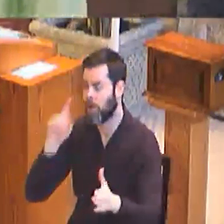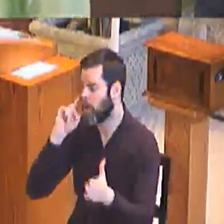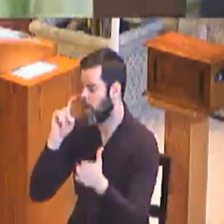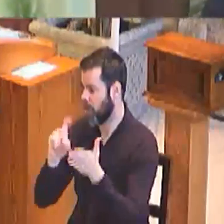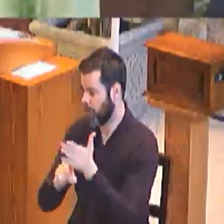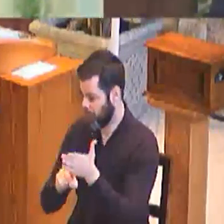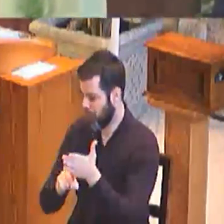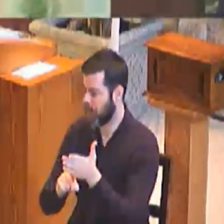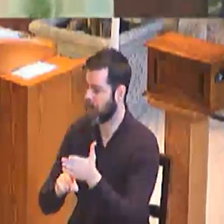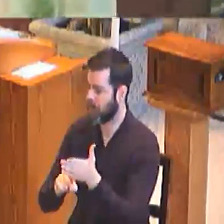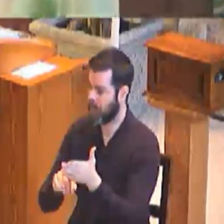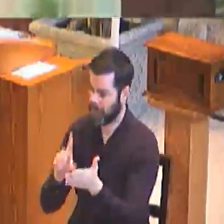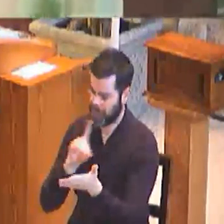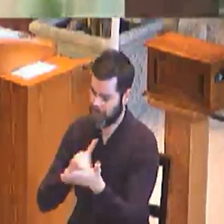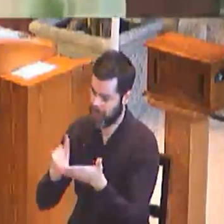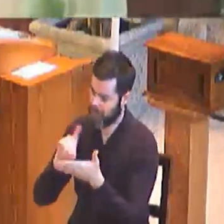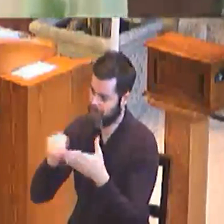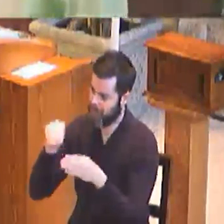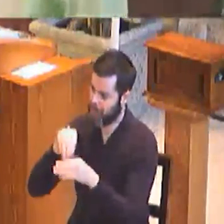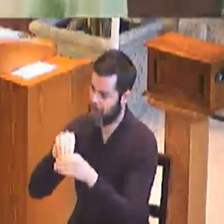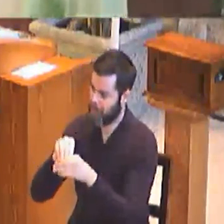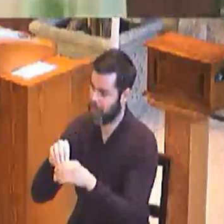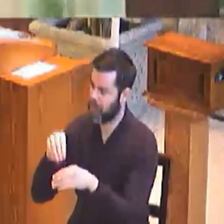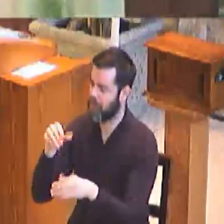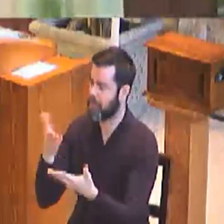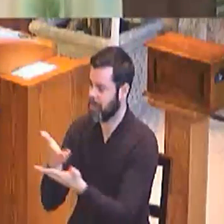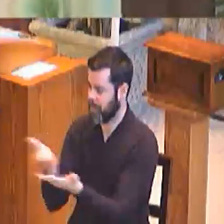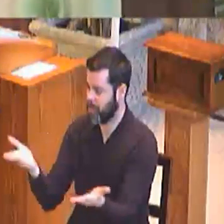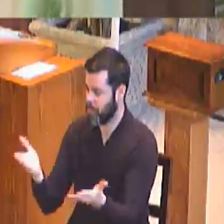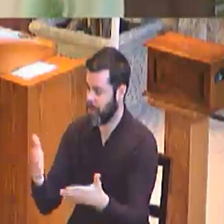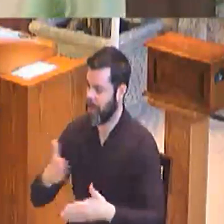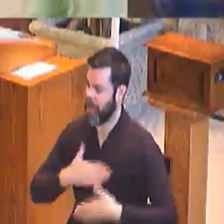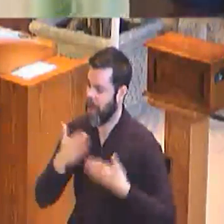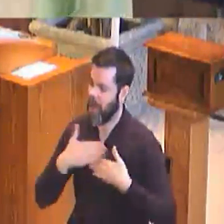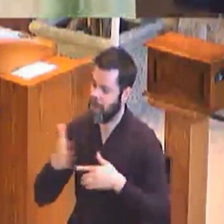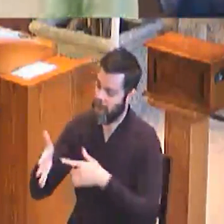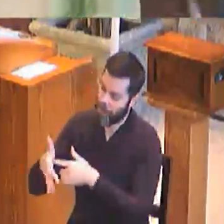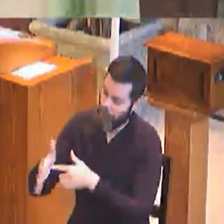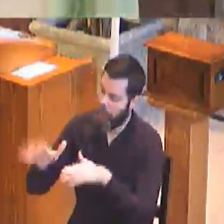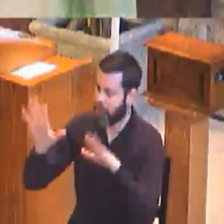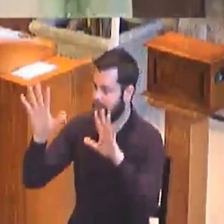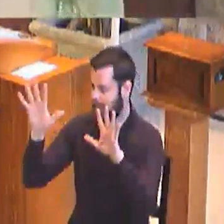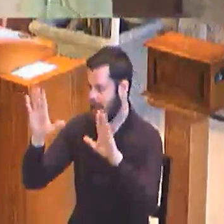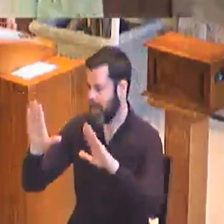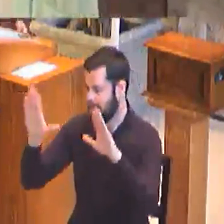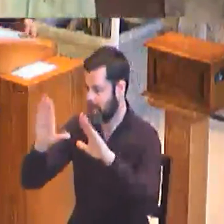presence of the divine within you. Happy Palm Sunday, and so it is. Amen.